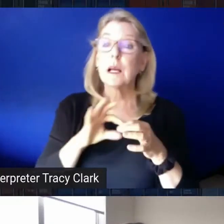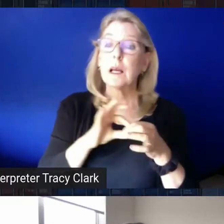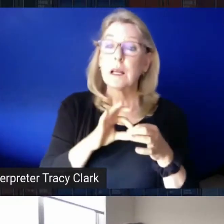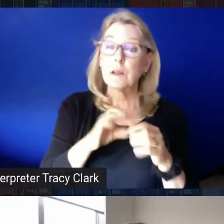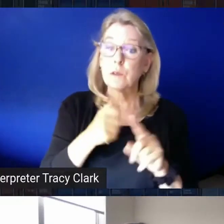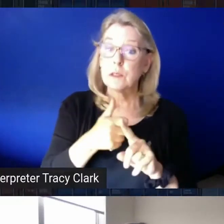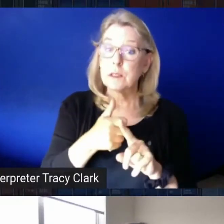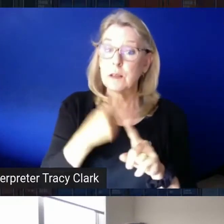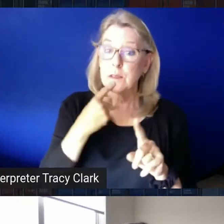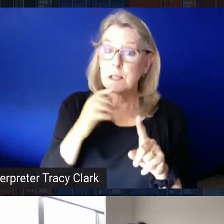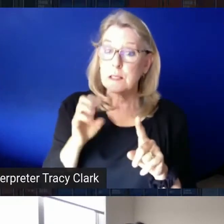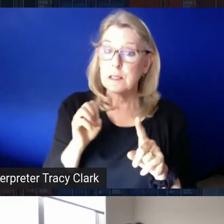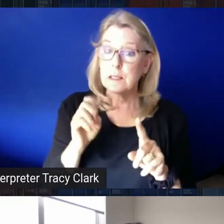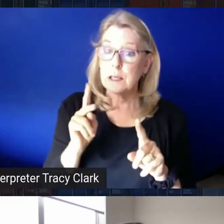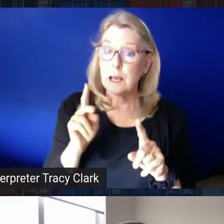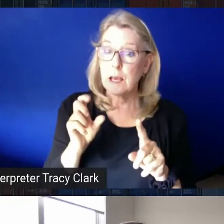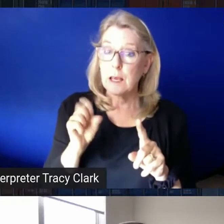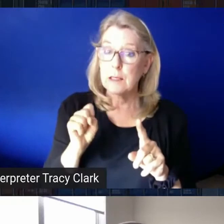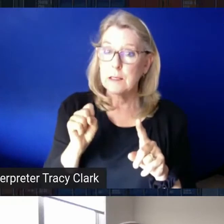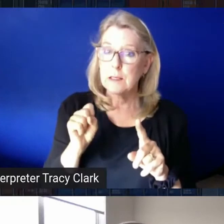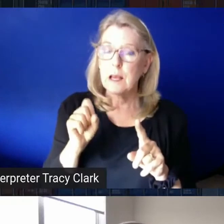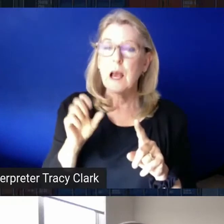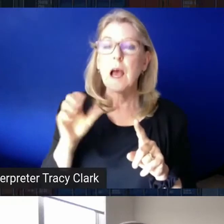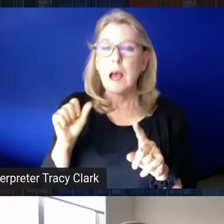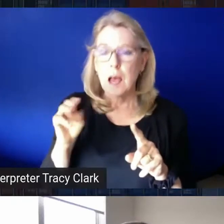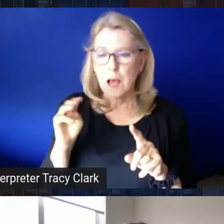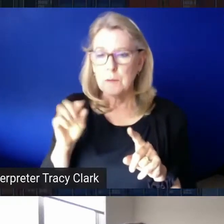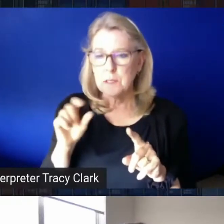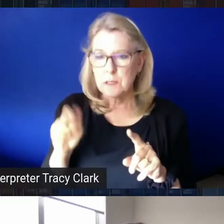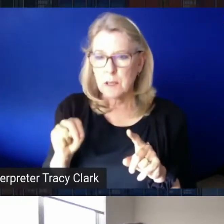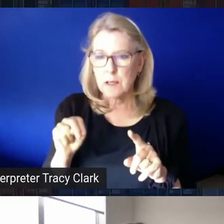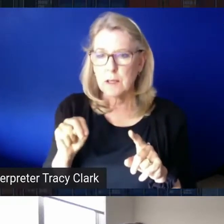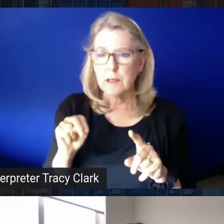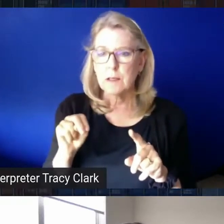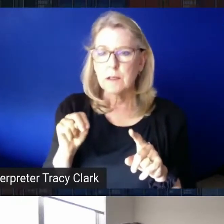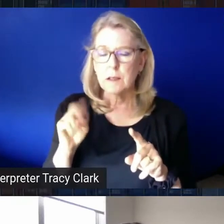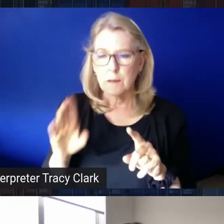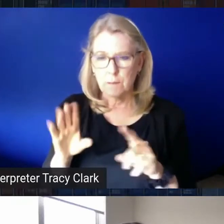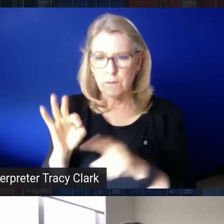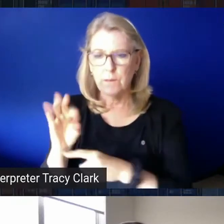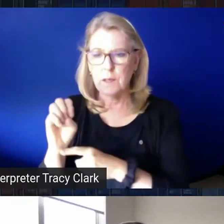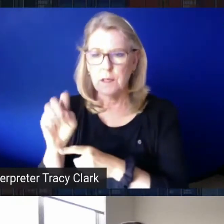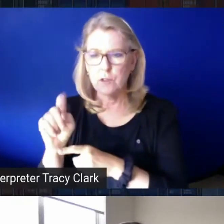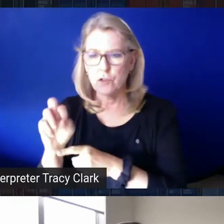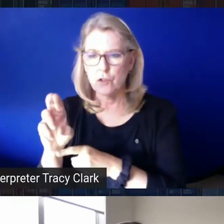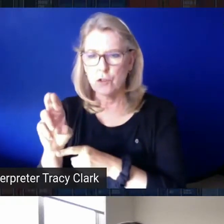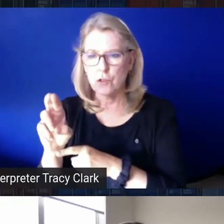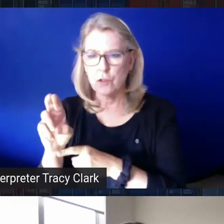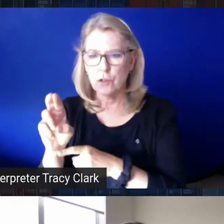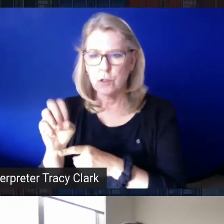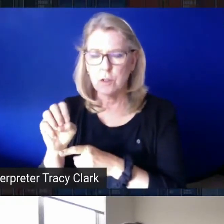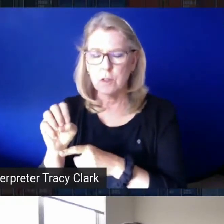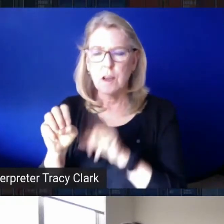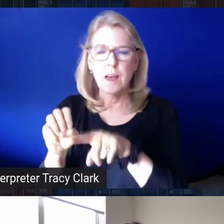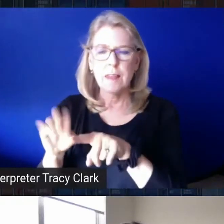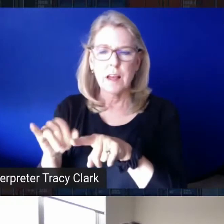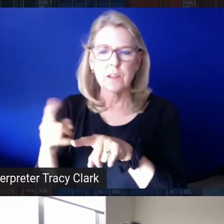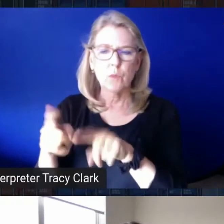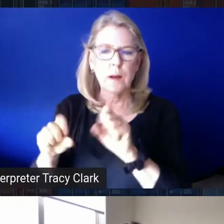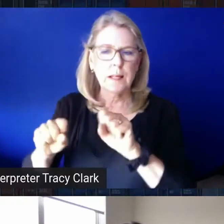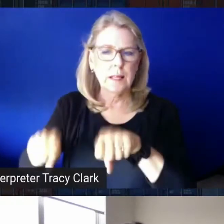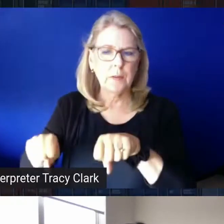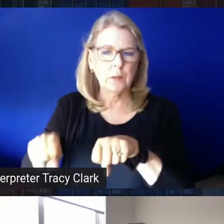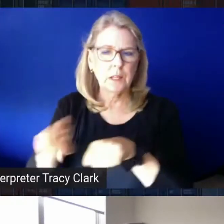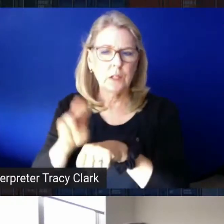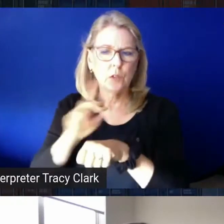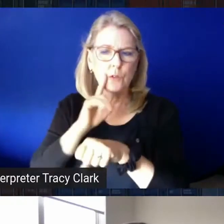EKS, Amazon EKS overall feature. It's a capability that you can use to help you connect just